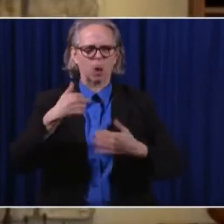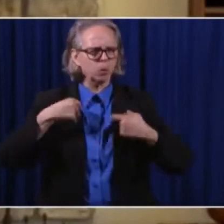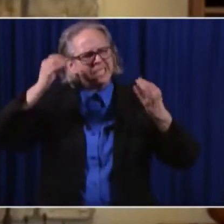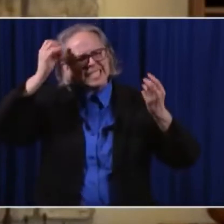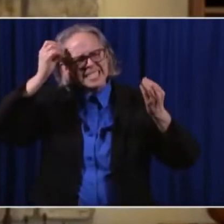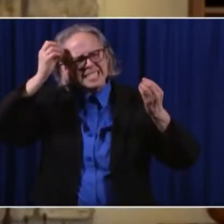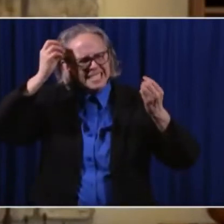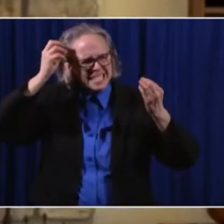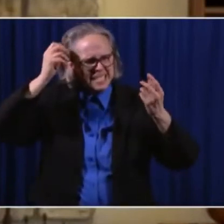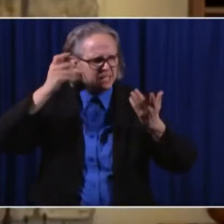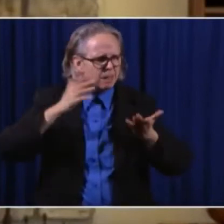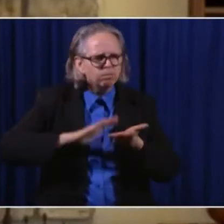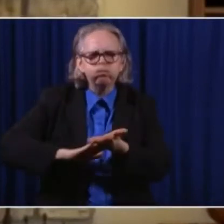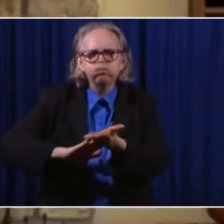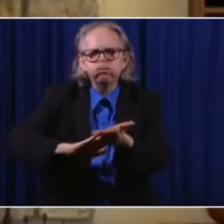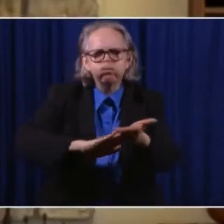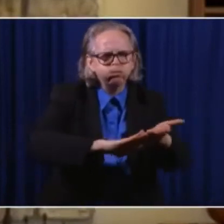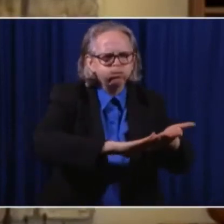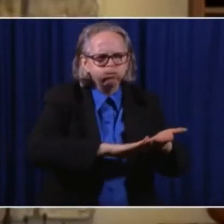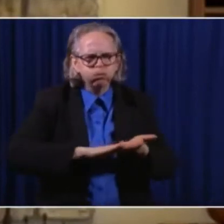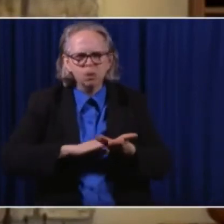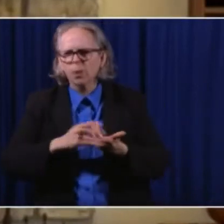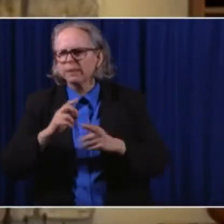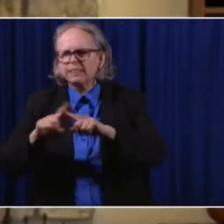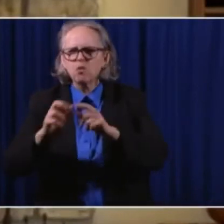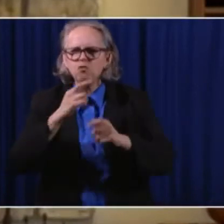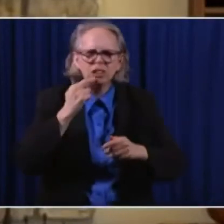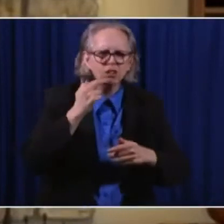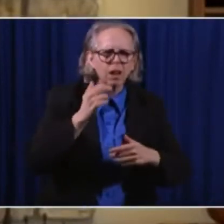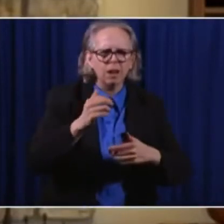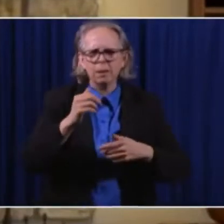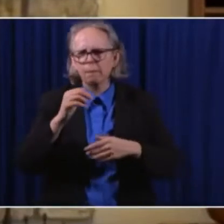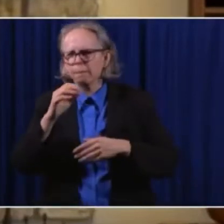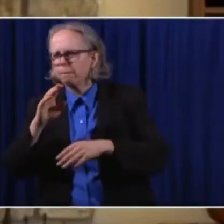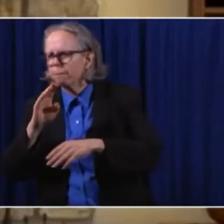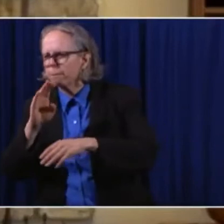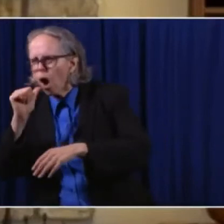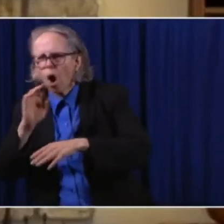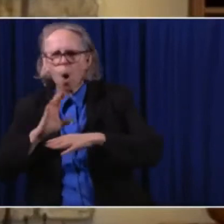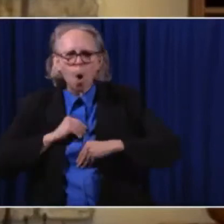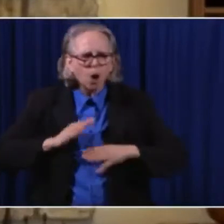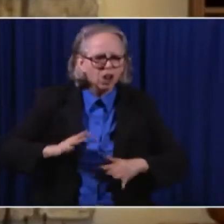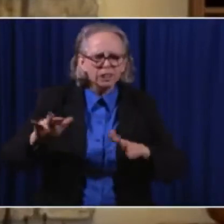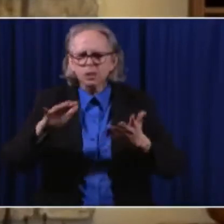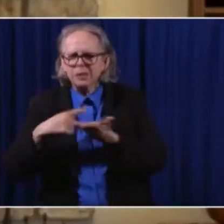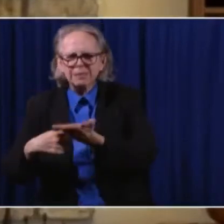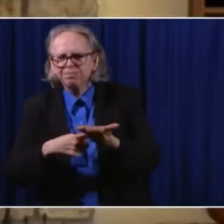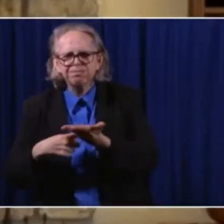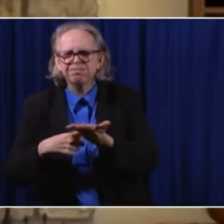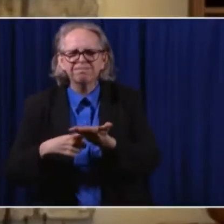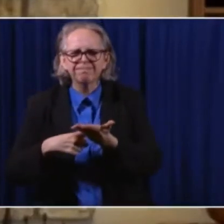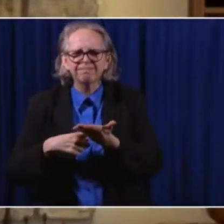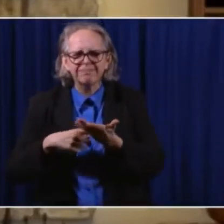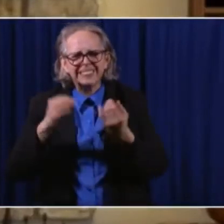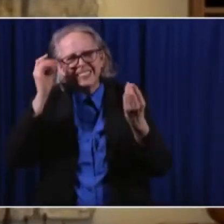and restaurants. And, I've always said we do listen. I got some amazingly